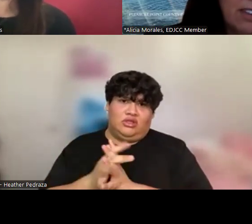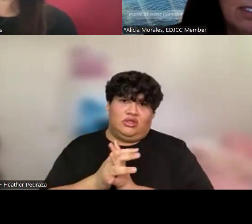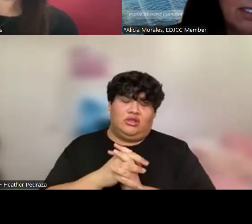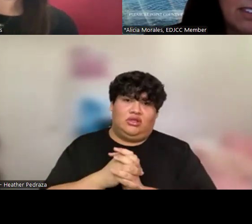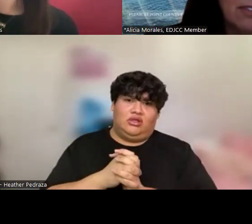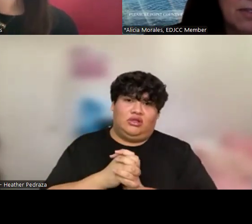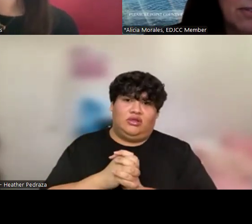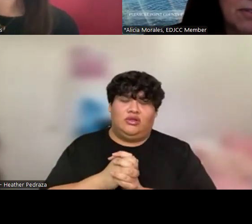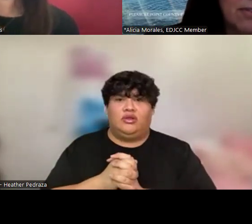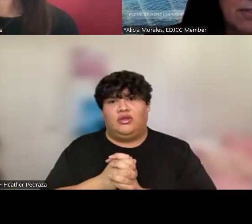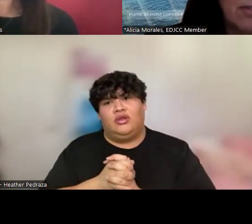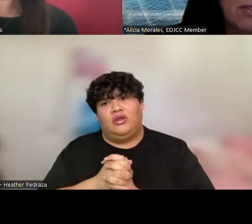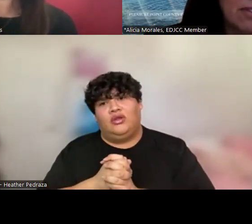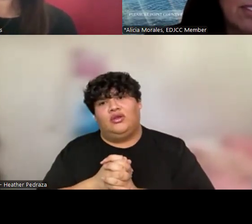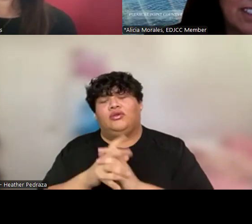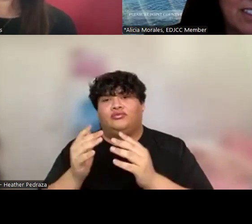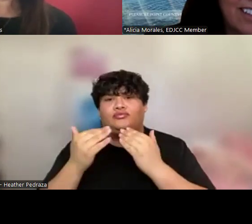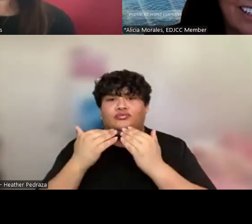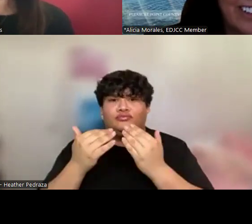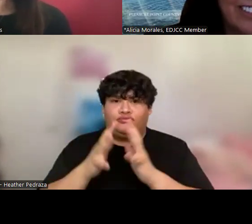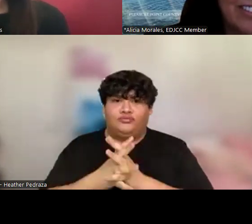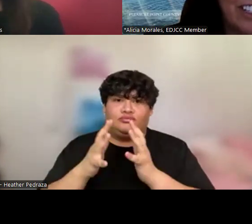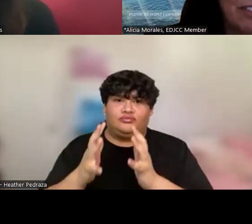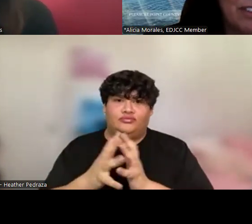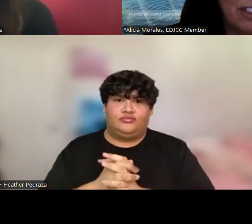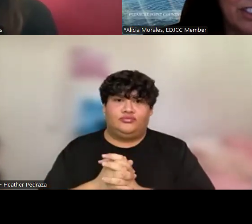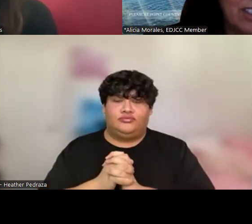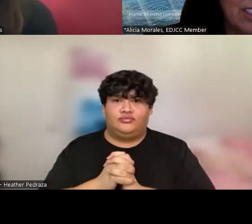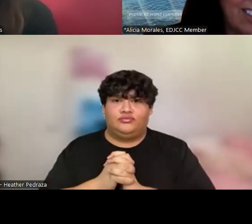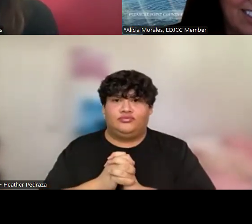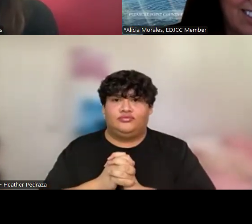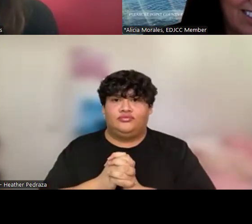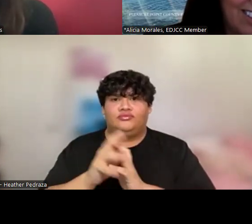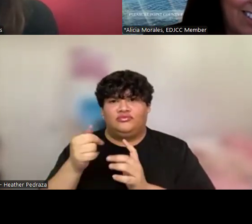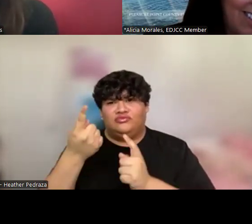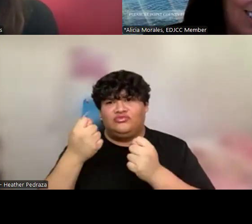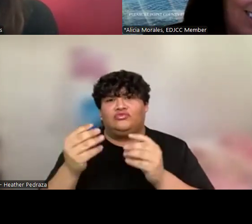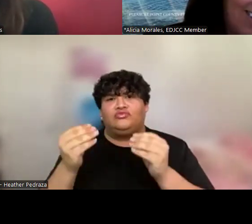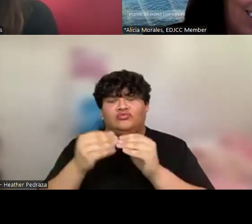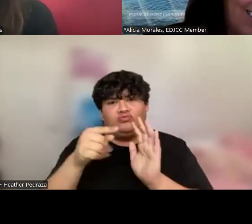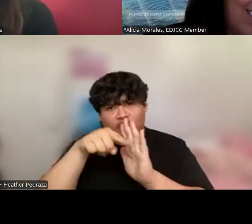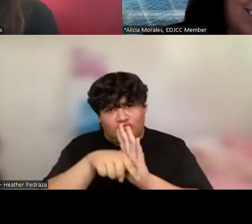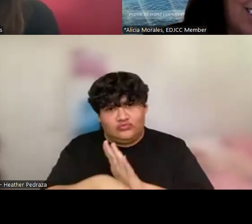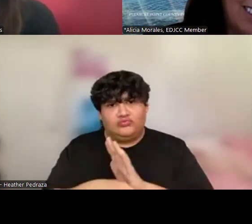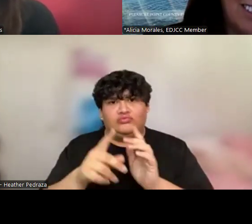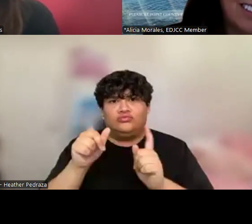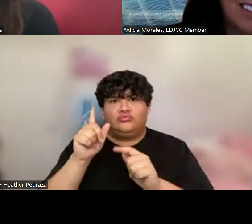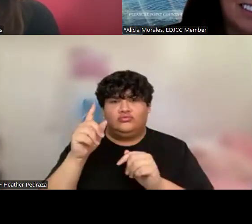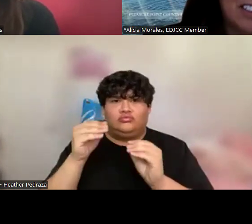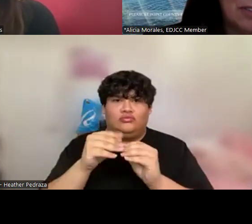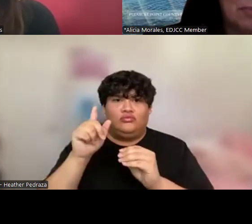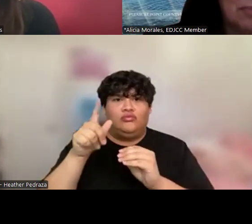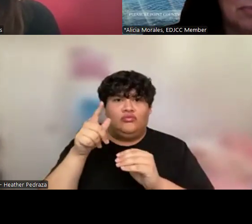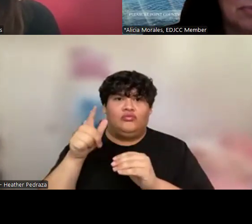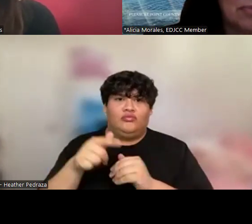of the authority to do it. I appreciate that. And then we can delve further into that at the subcommittee level.